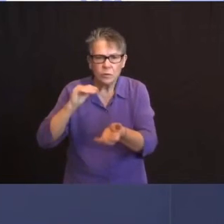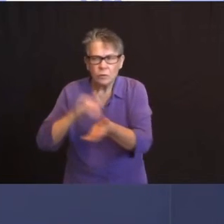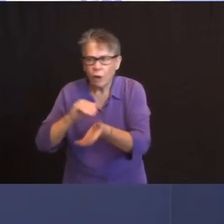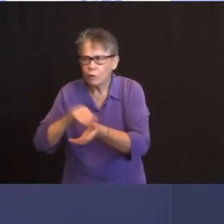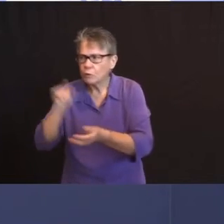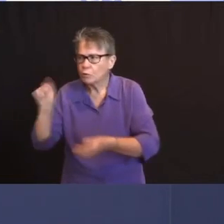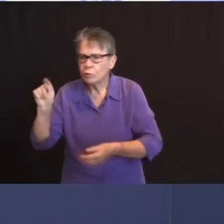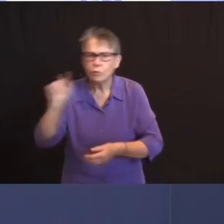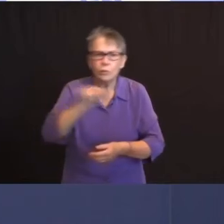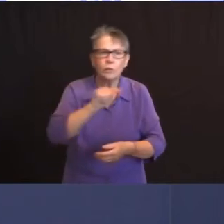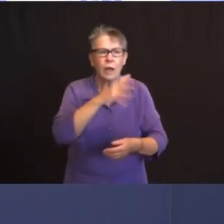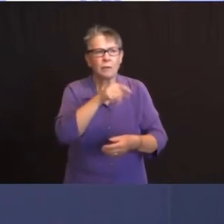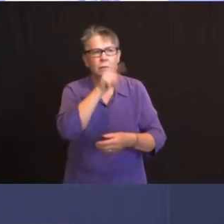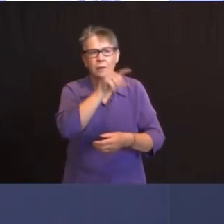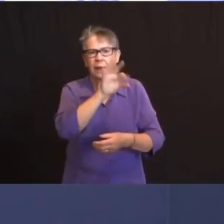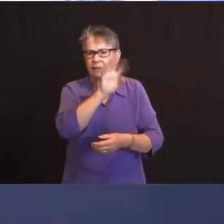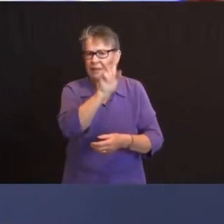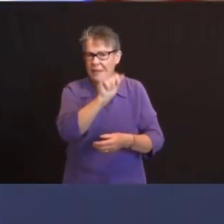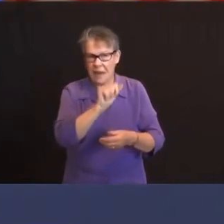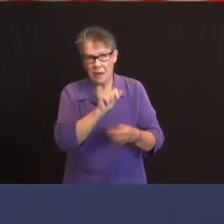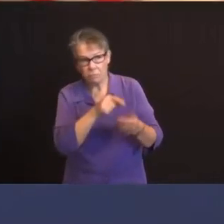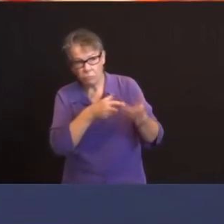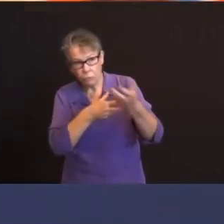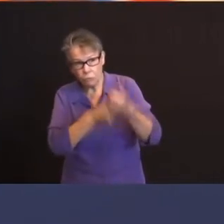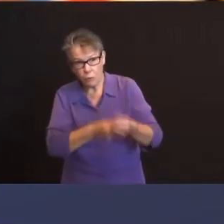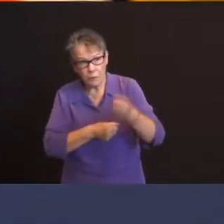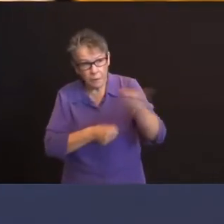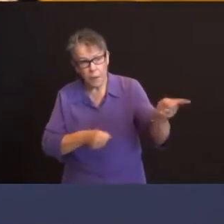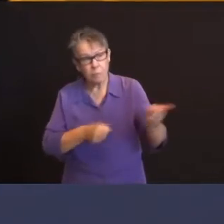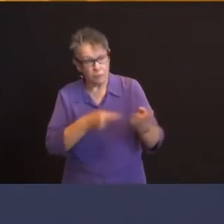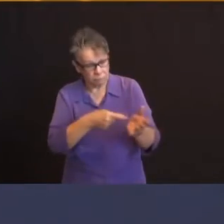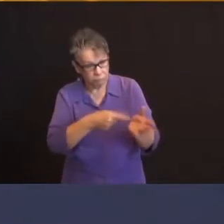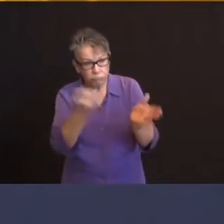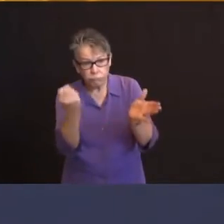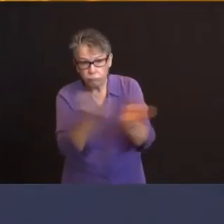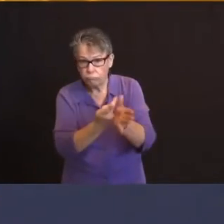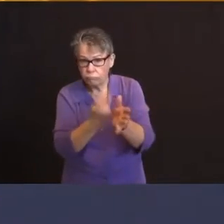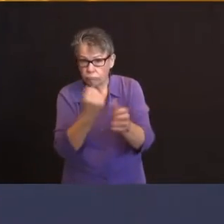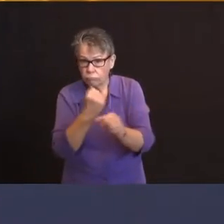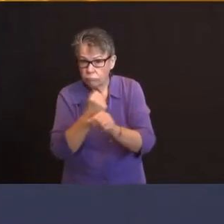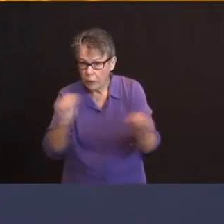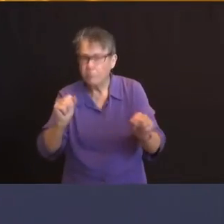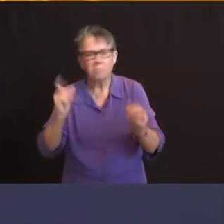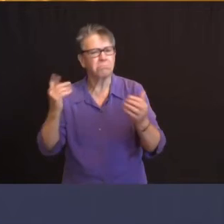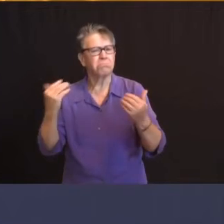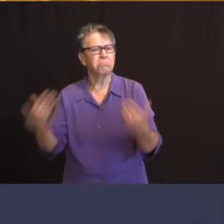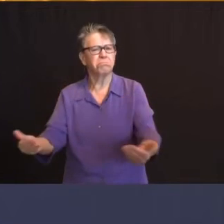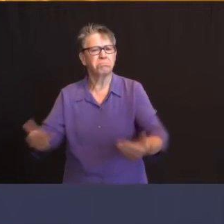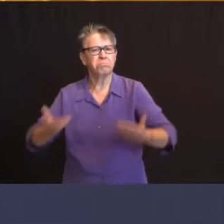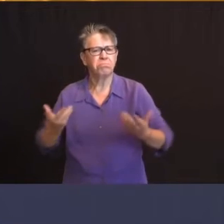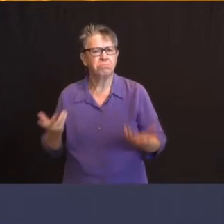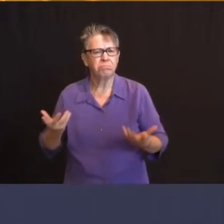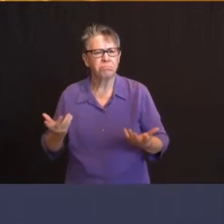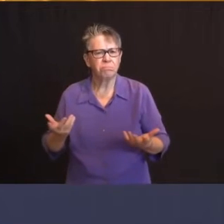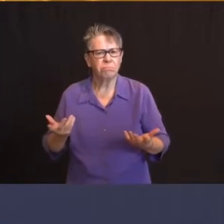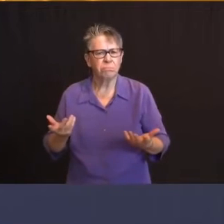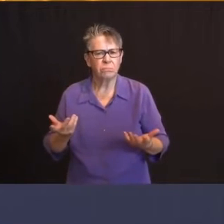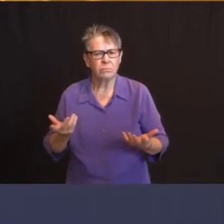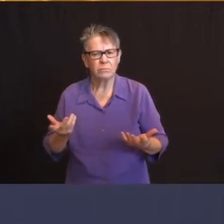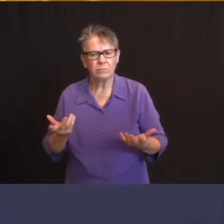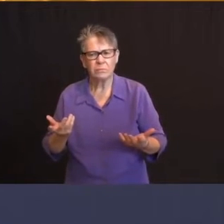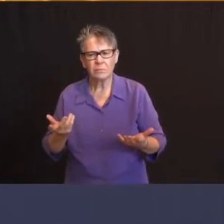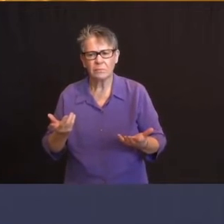expect that I would agree. I don't want to put words in your mouth, but as compared to, say, maybe August or September, when there was a lot of